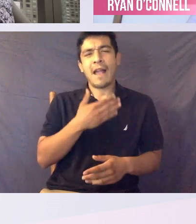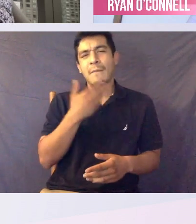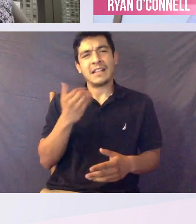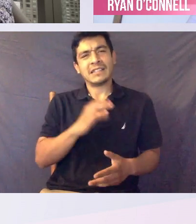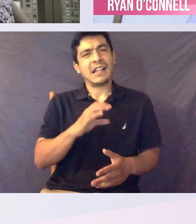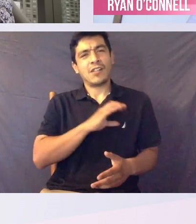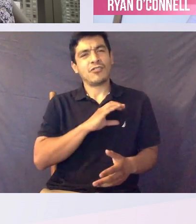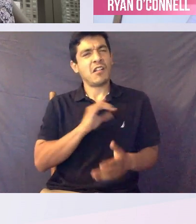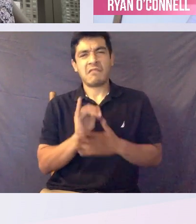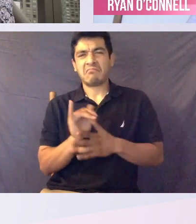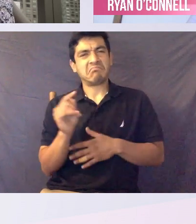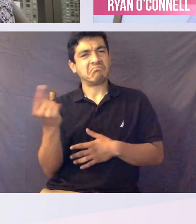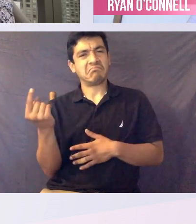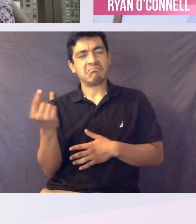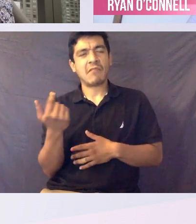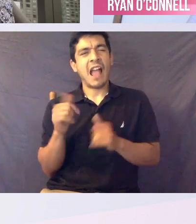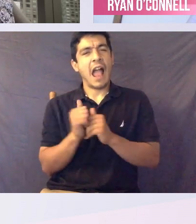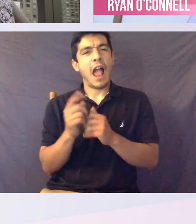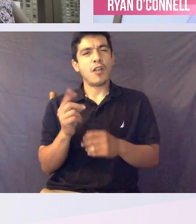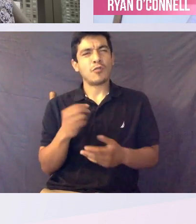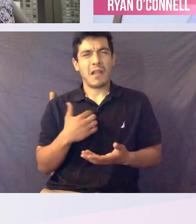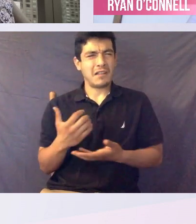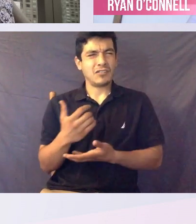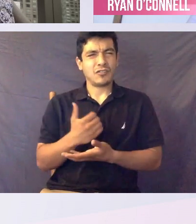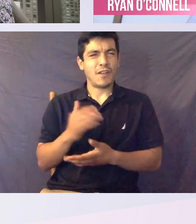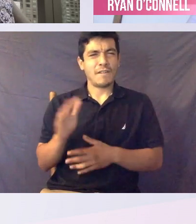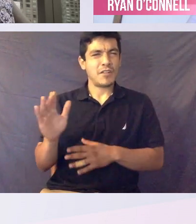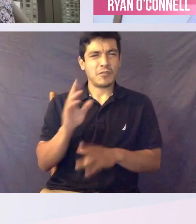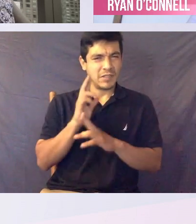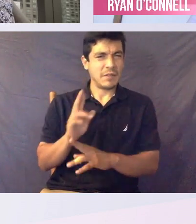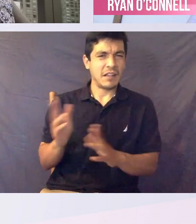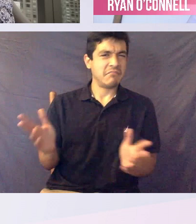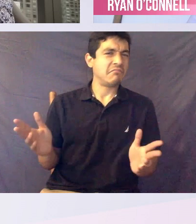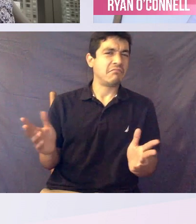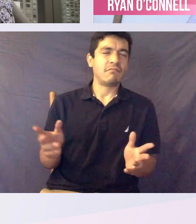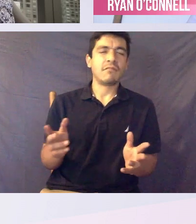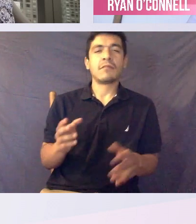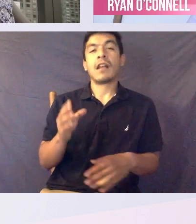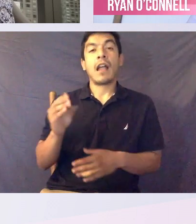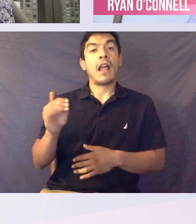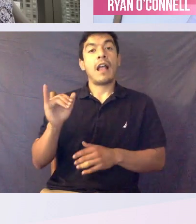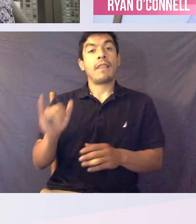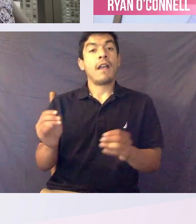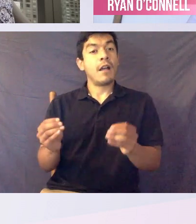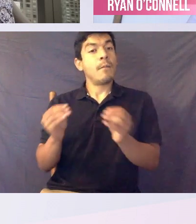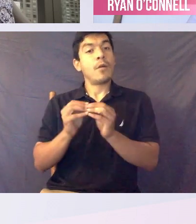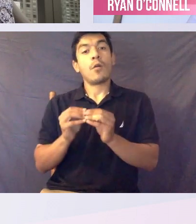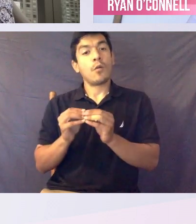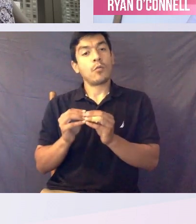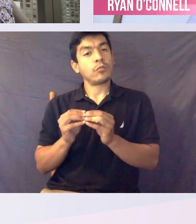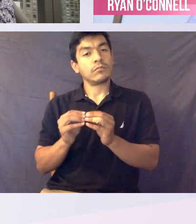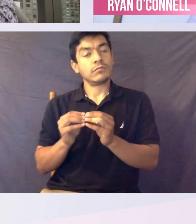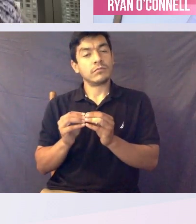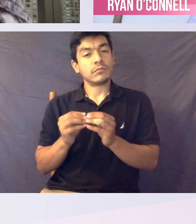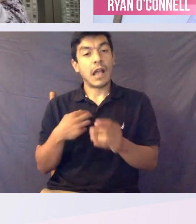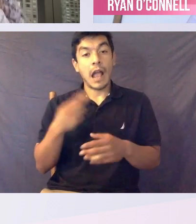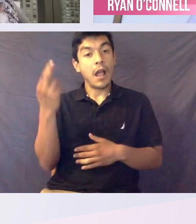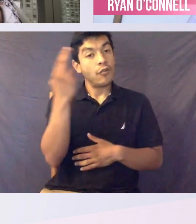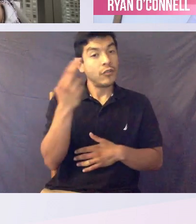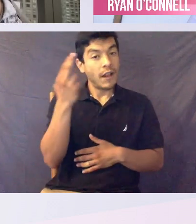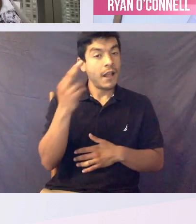that I could. Like, how do I deserve that? And the more I realized, the more